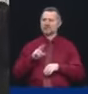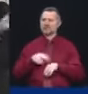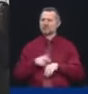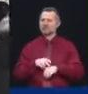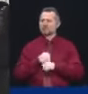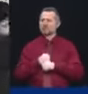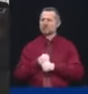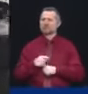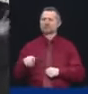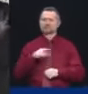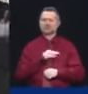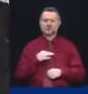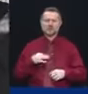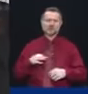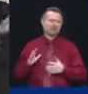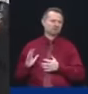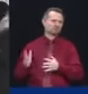applause.